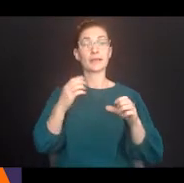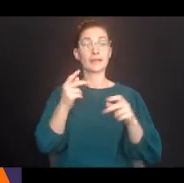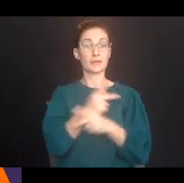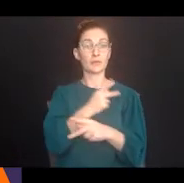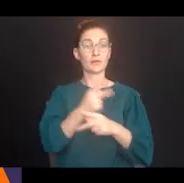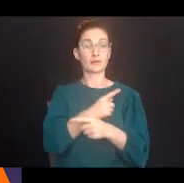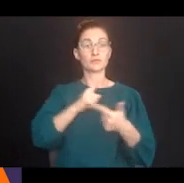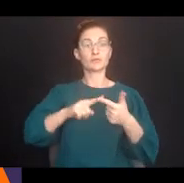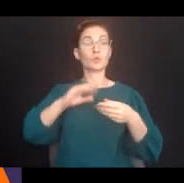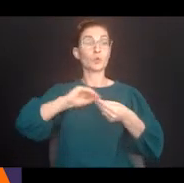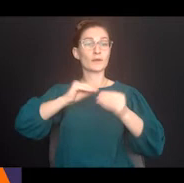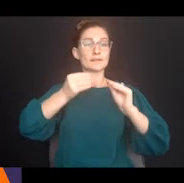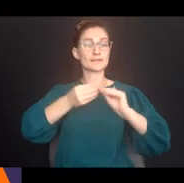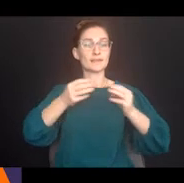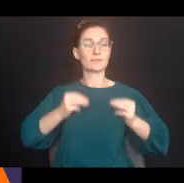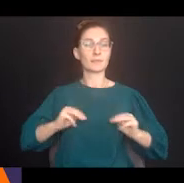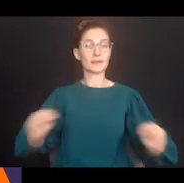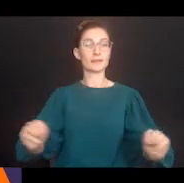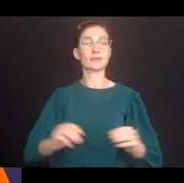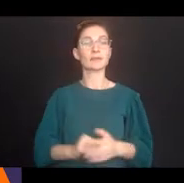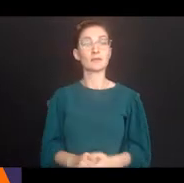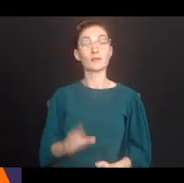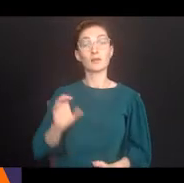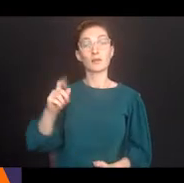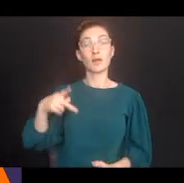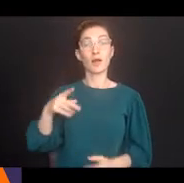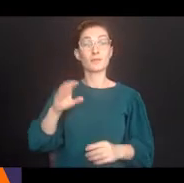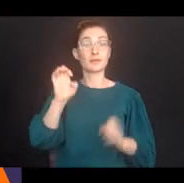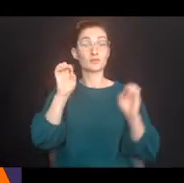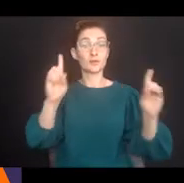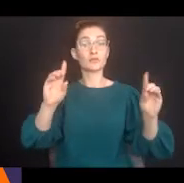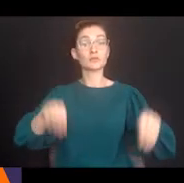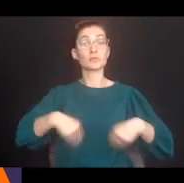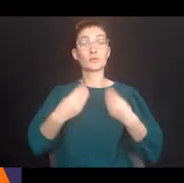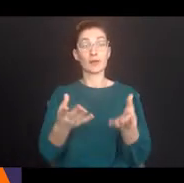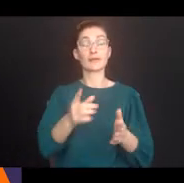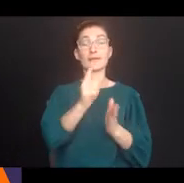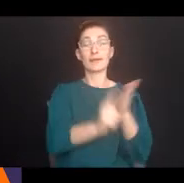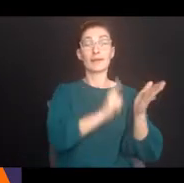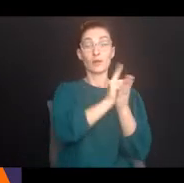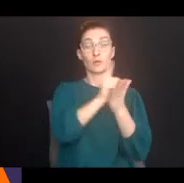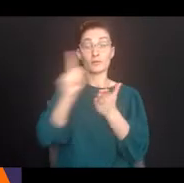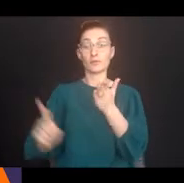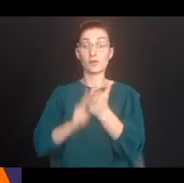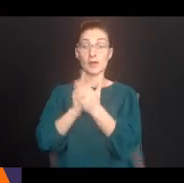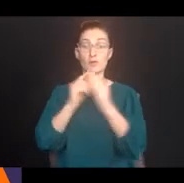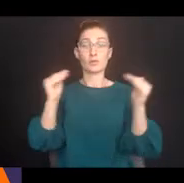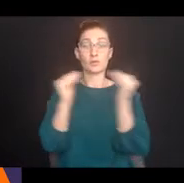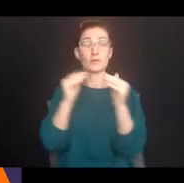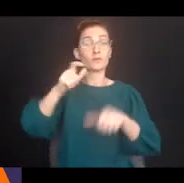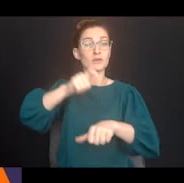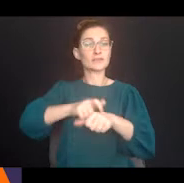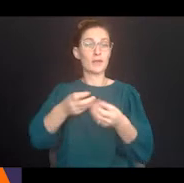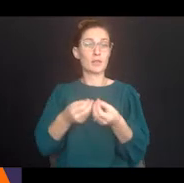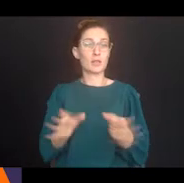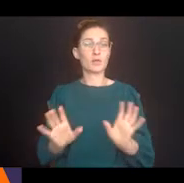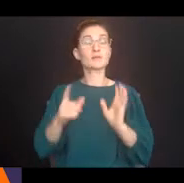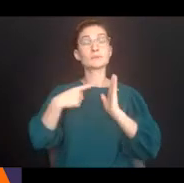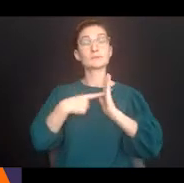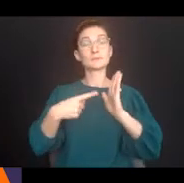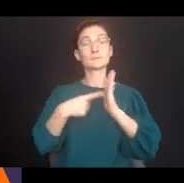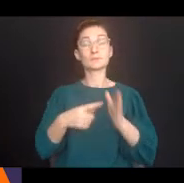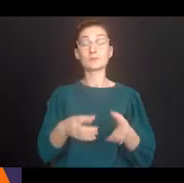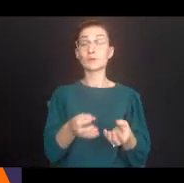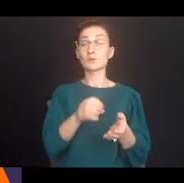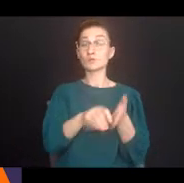Calculation, the quantitative method. Compensatory education is awarded hour for hour of time lost. For